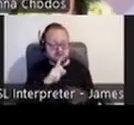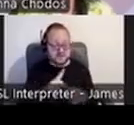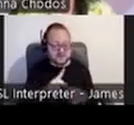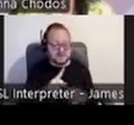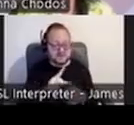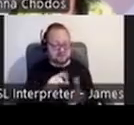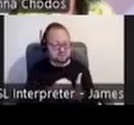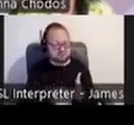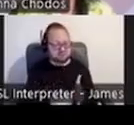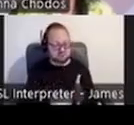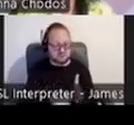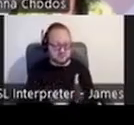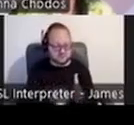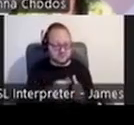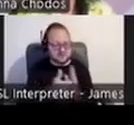we're training on.